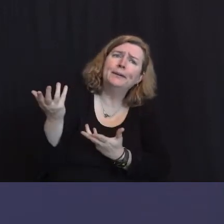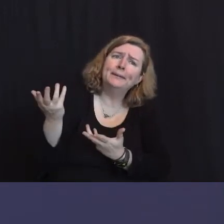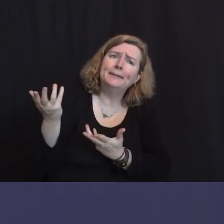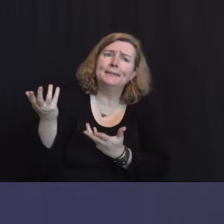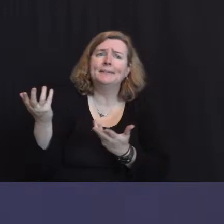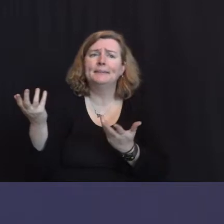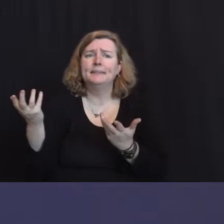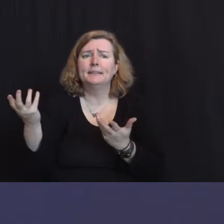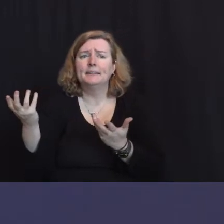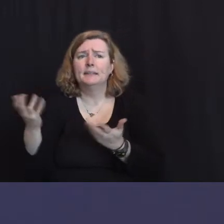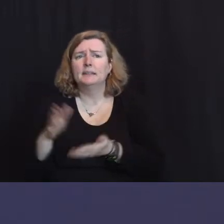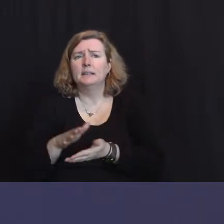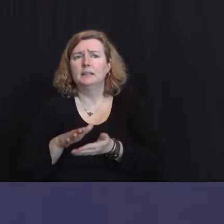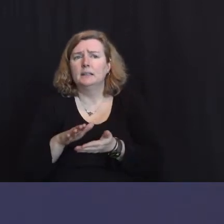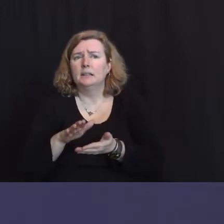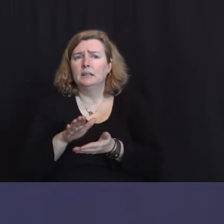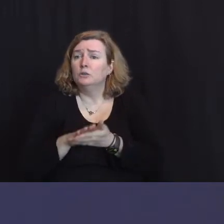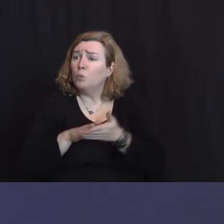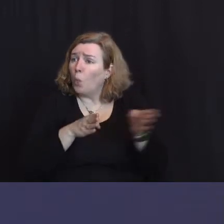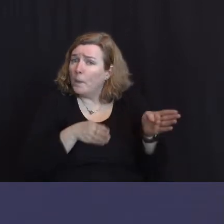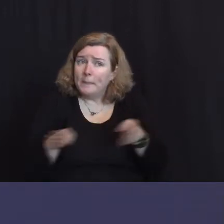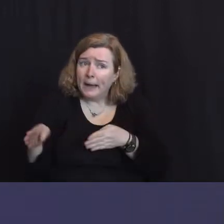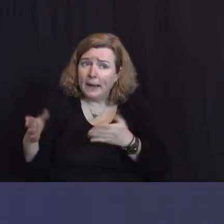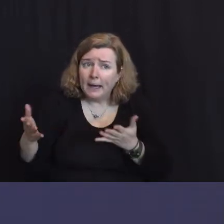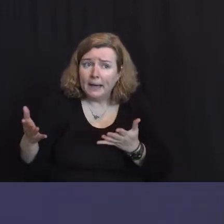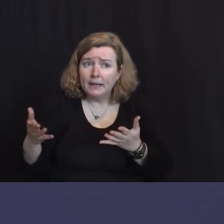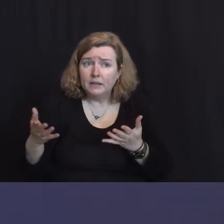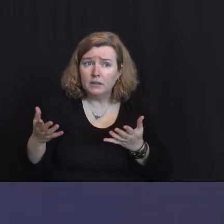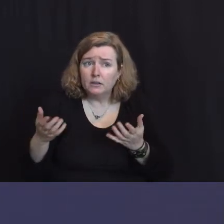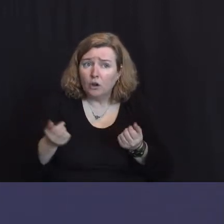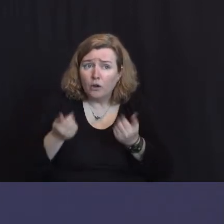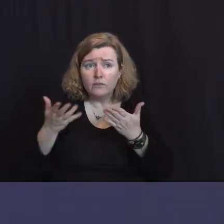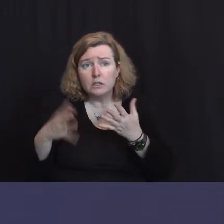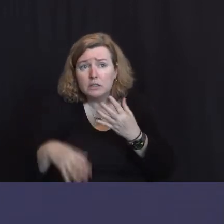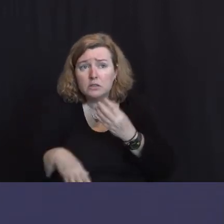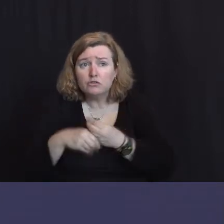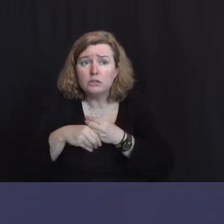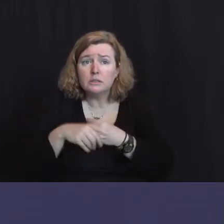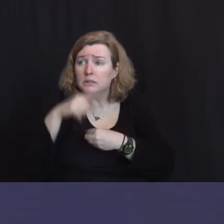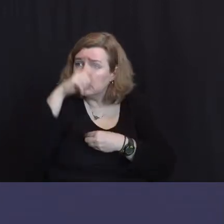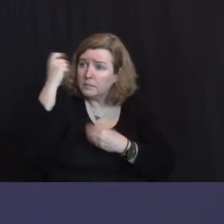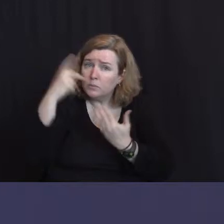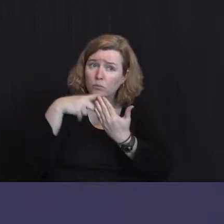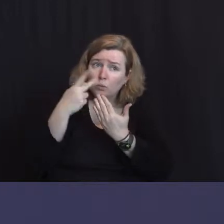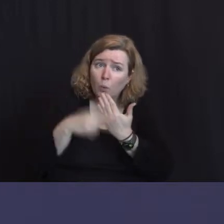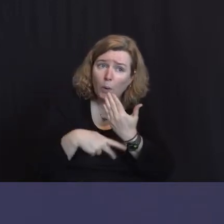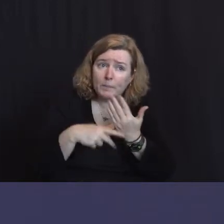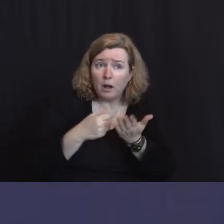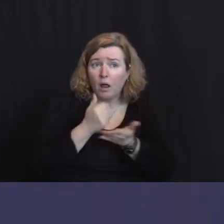for encouraging additional summer programs in public schools to help kids catch up who are suffering from learning loss?